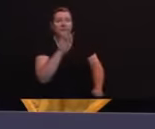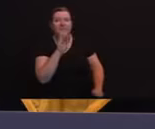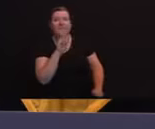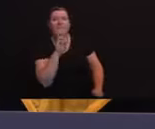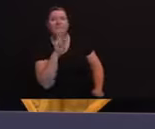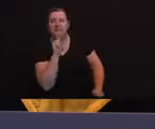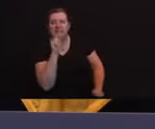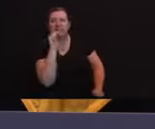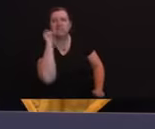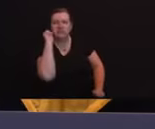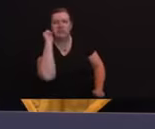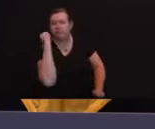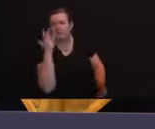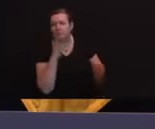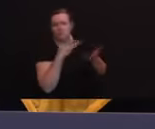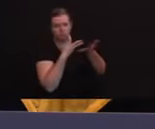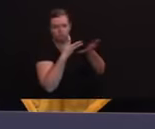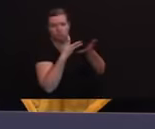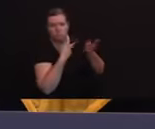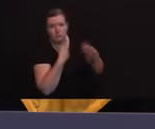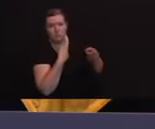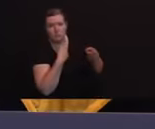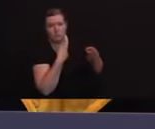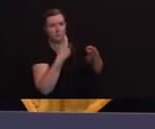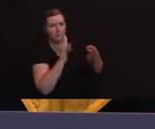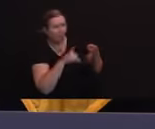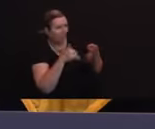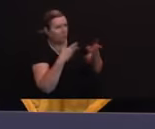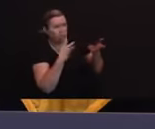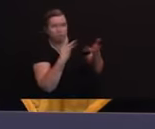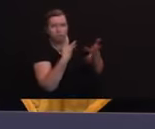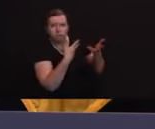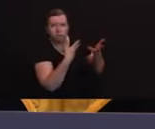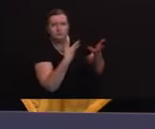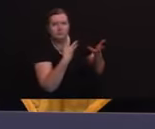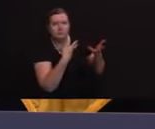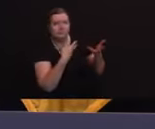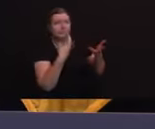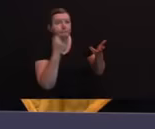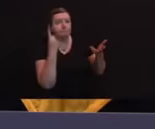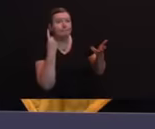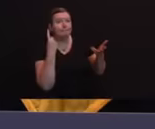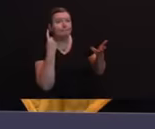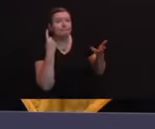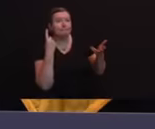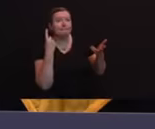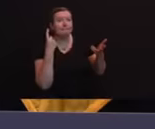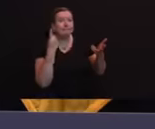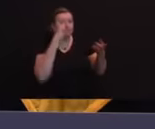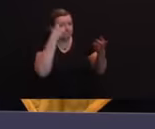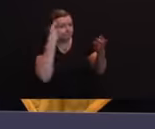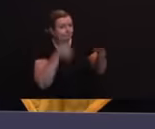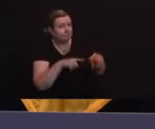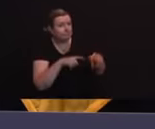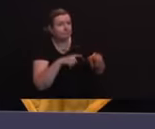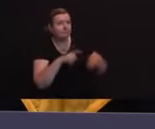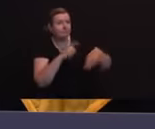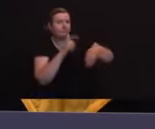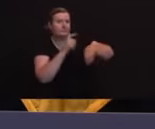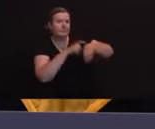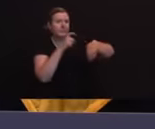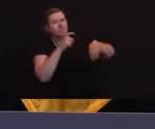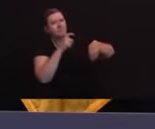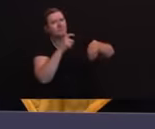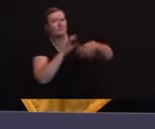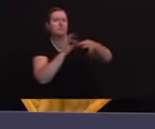do you think of that? Other than a getting a general sense and agreement from him that the timing that I mentioned earlier, Judy, I think